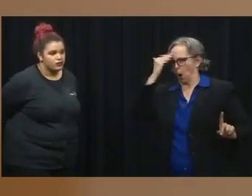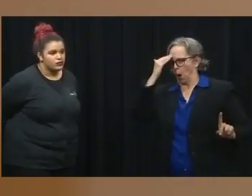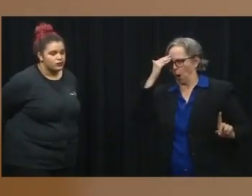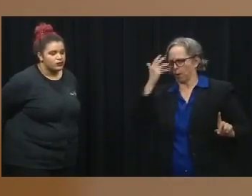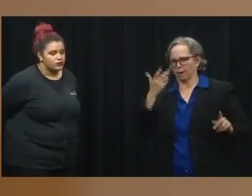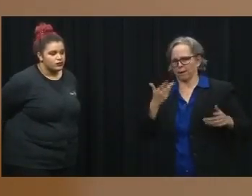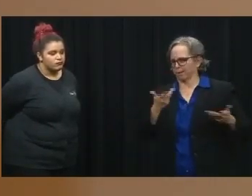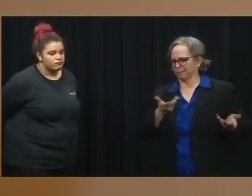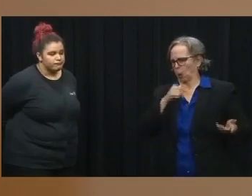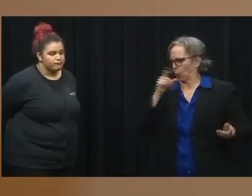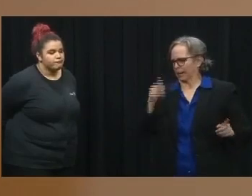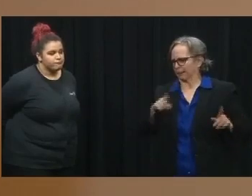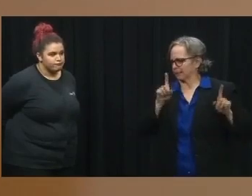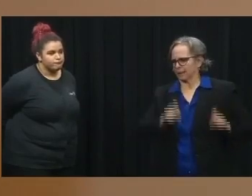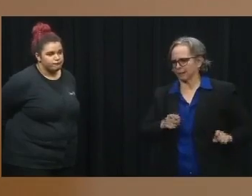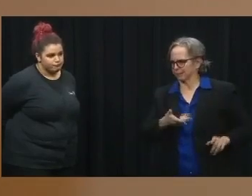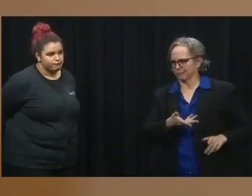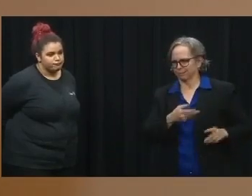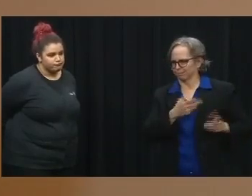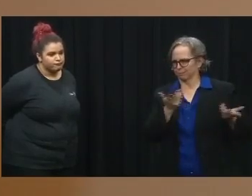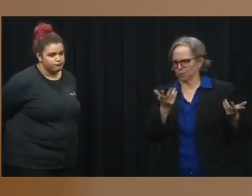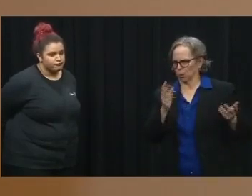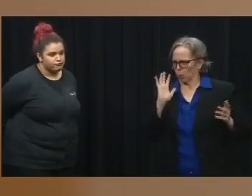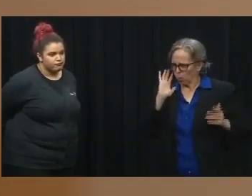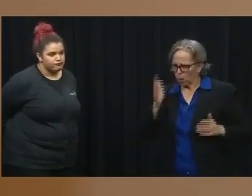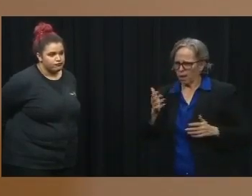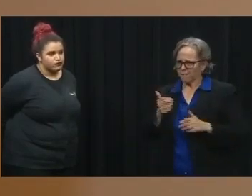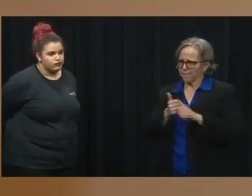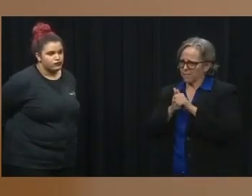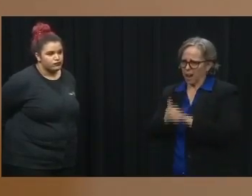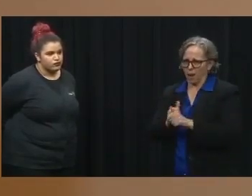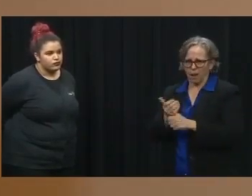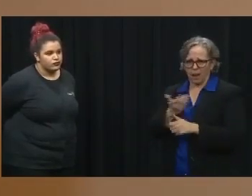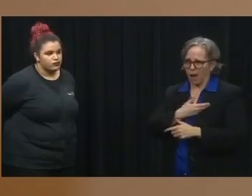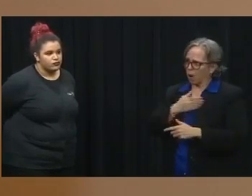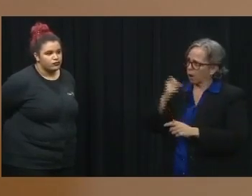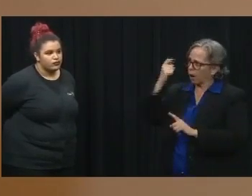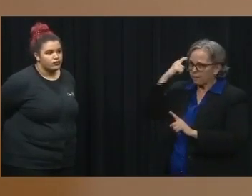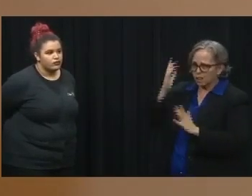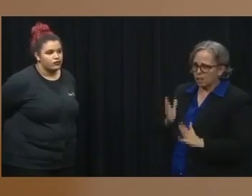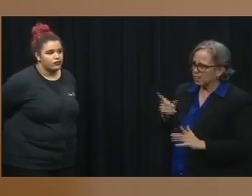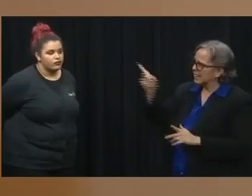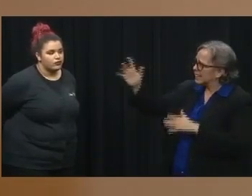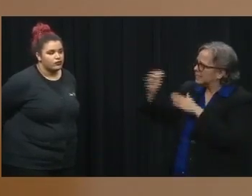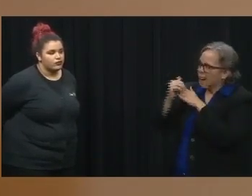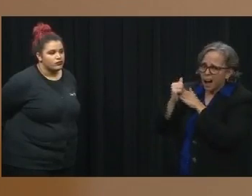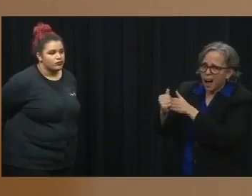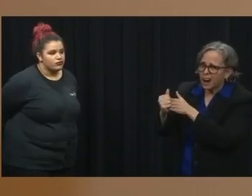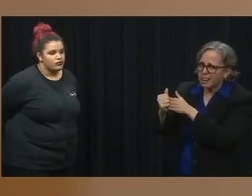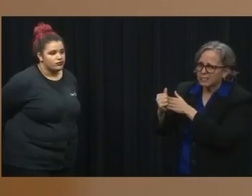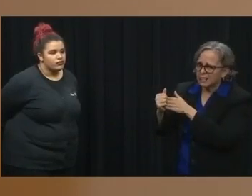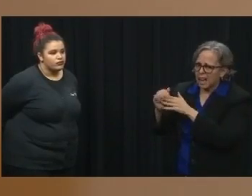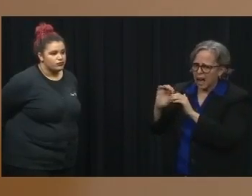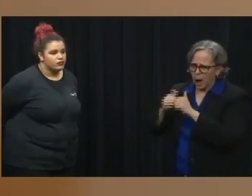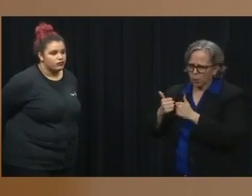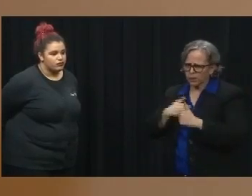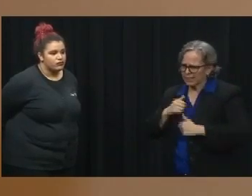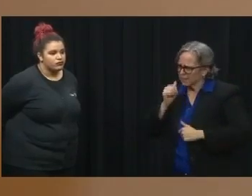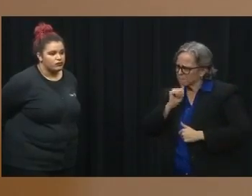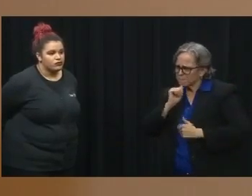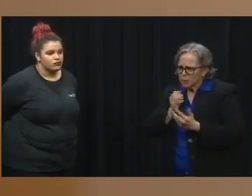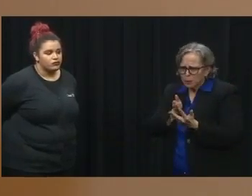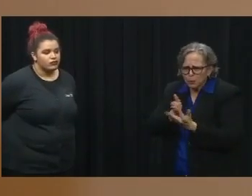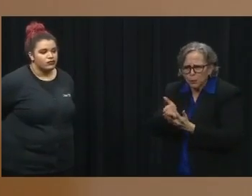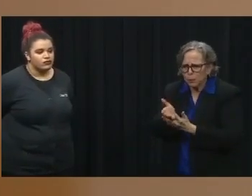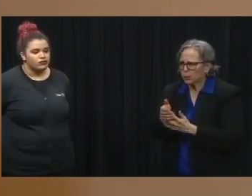we will be following our amazing governor's guidance on how we weather this storm together.